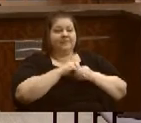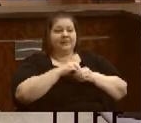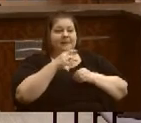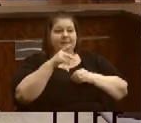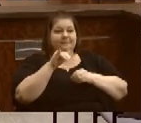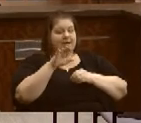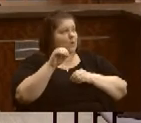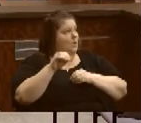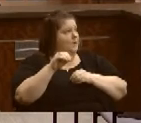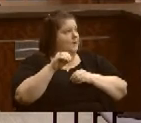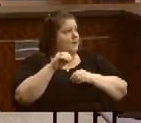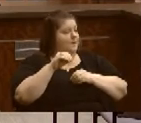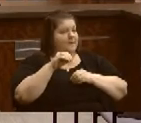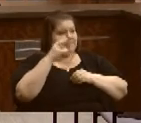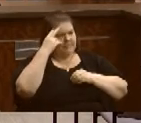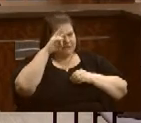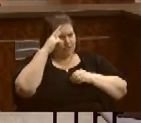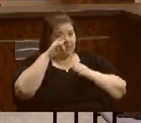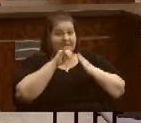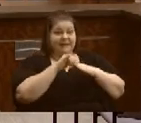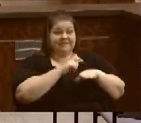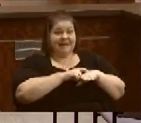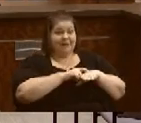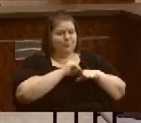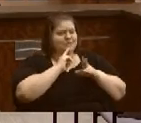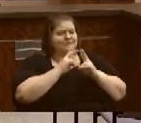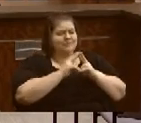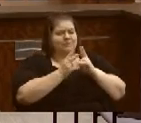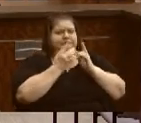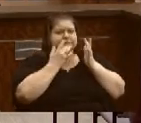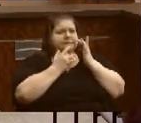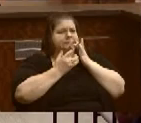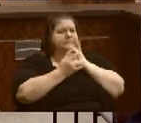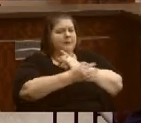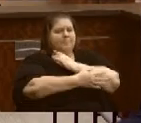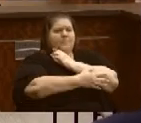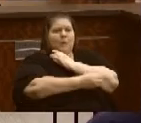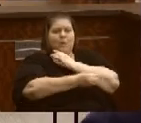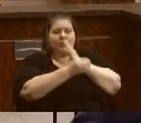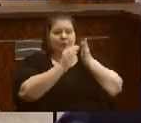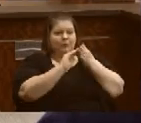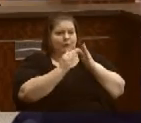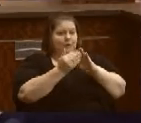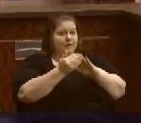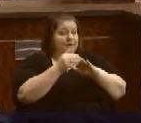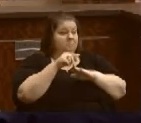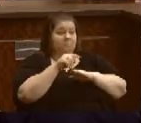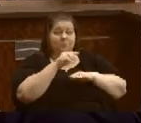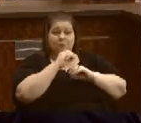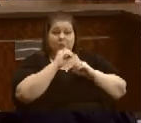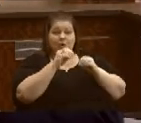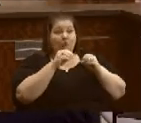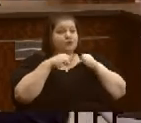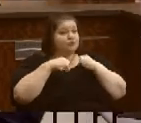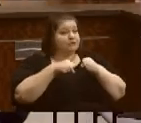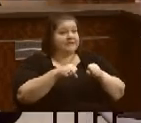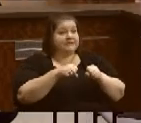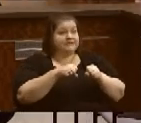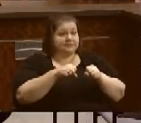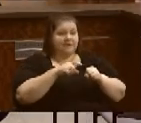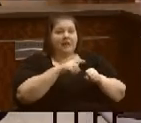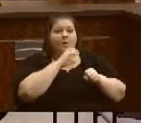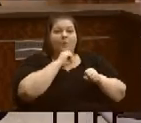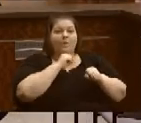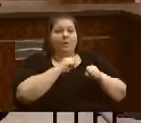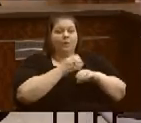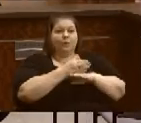Mexico, which at that time was a very poor community, and they had no paved streets, according to you. They had the old wooden sidewalks like